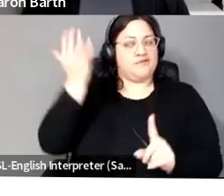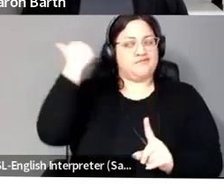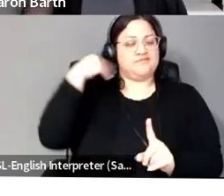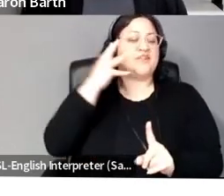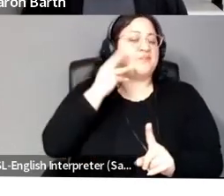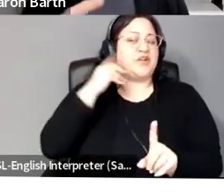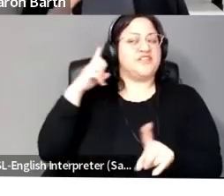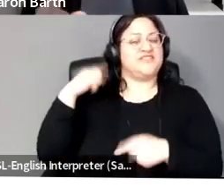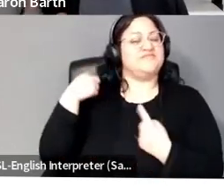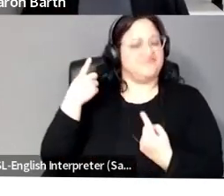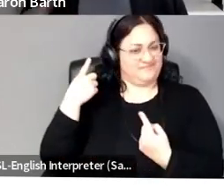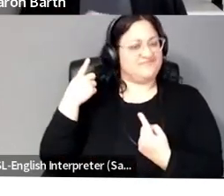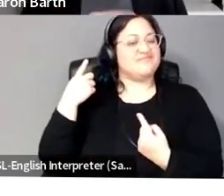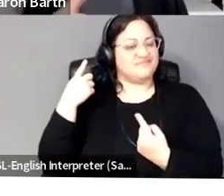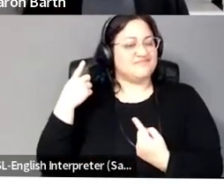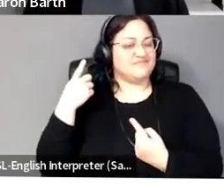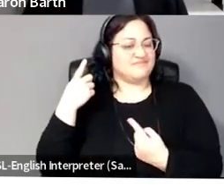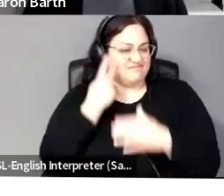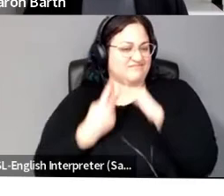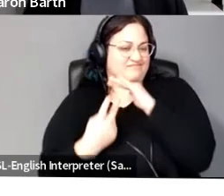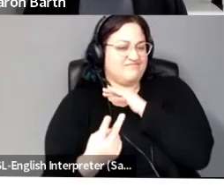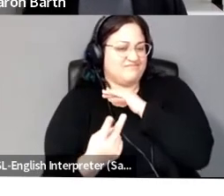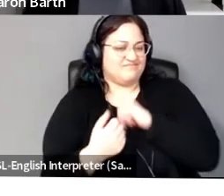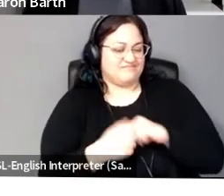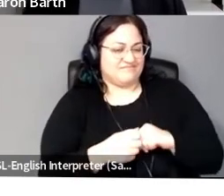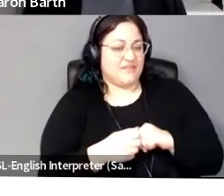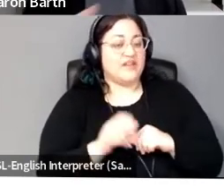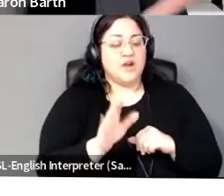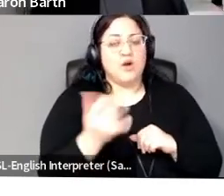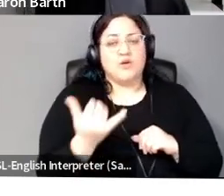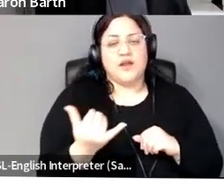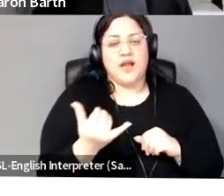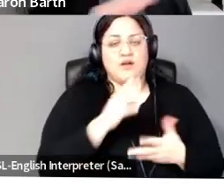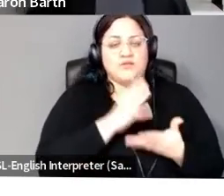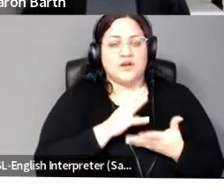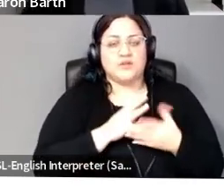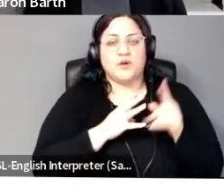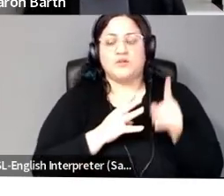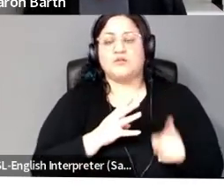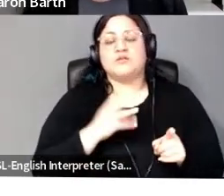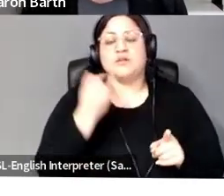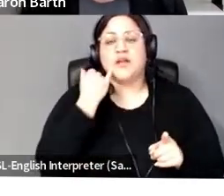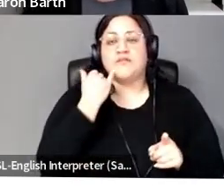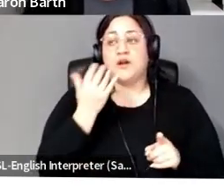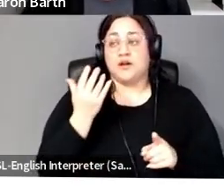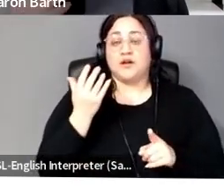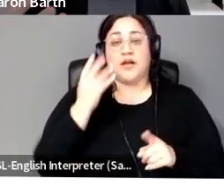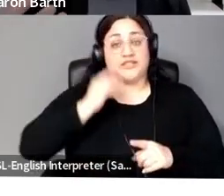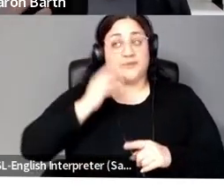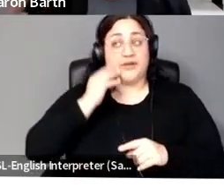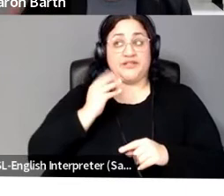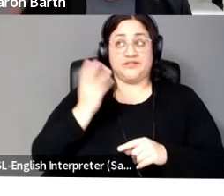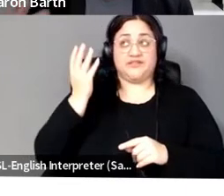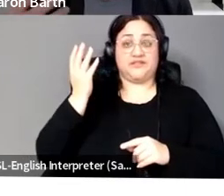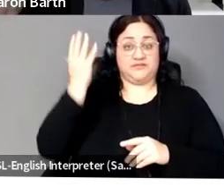So what cognitive process is involved in leveraging past experiences? What do you have to